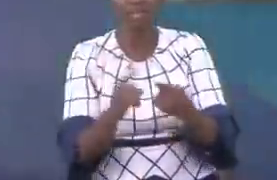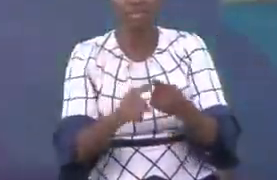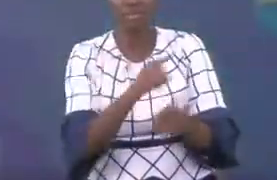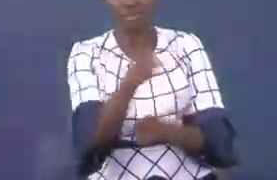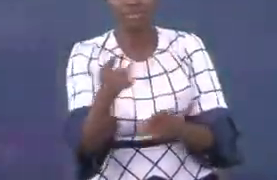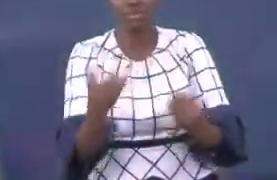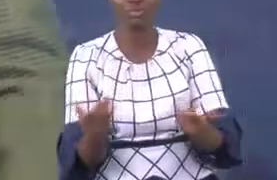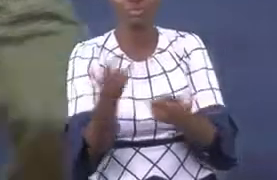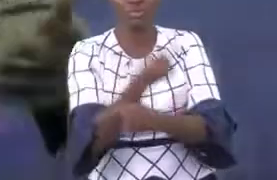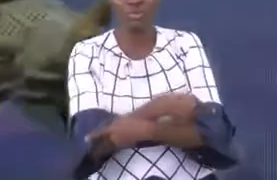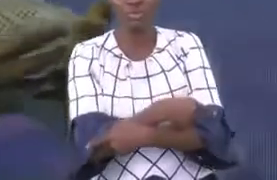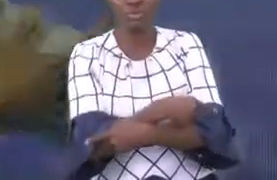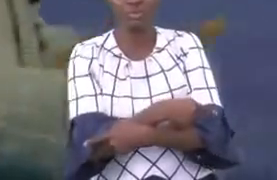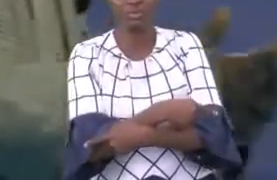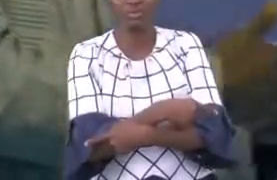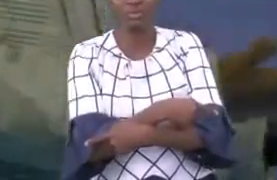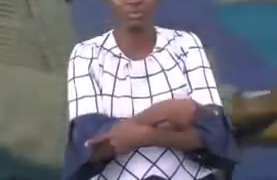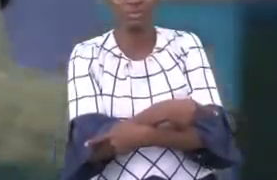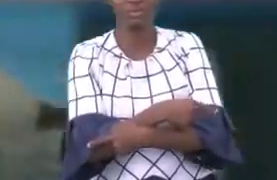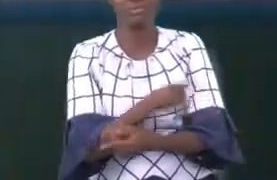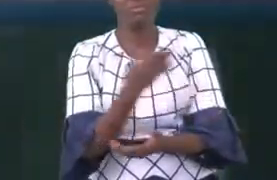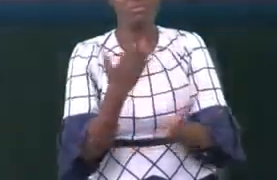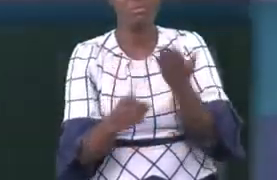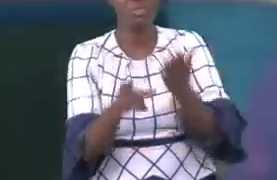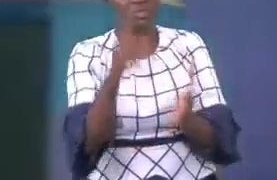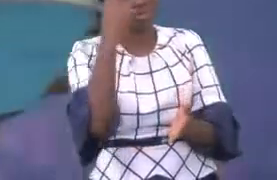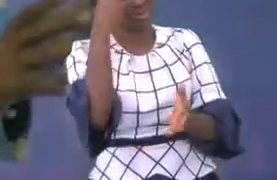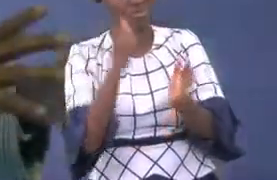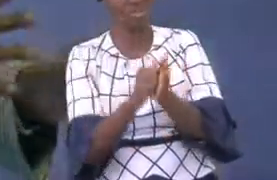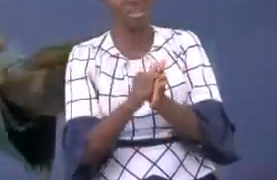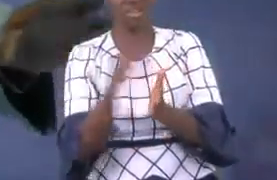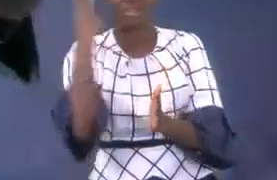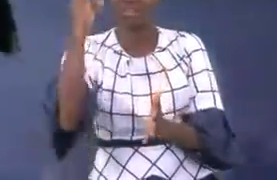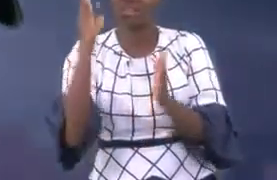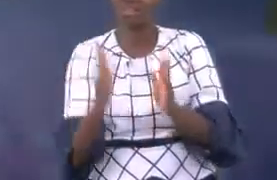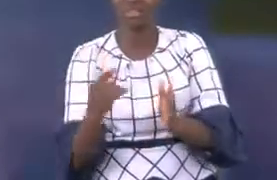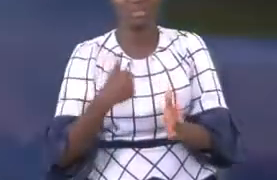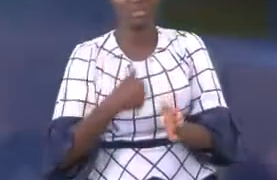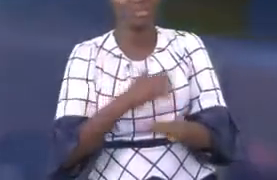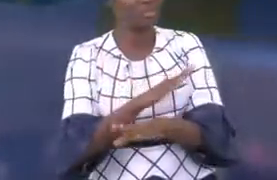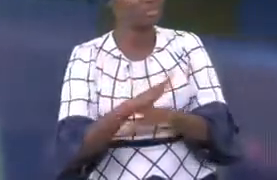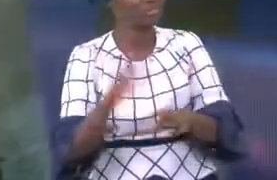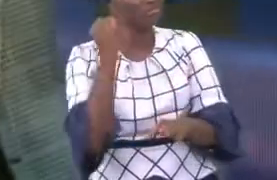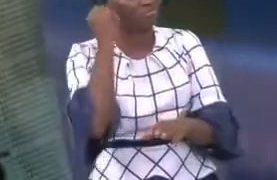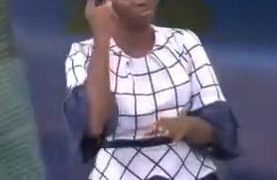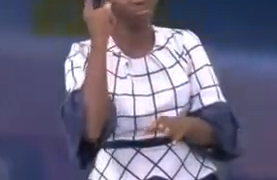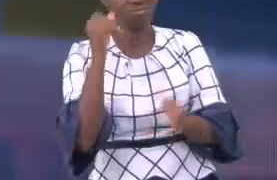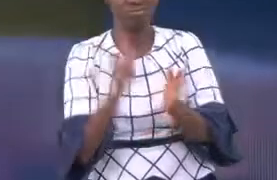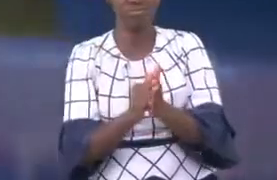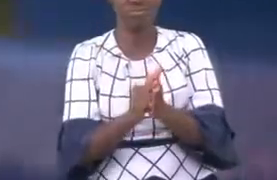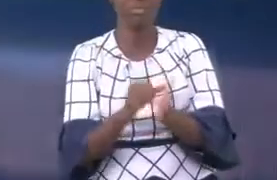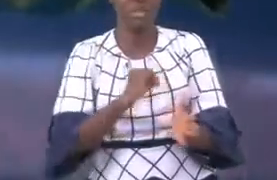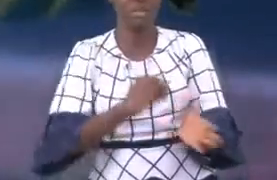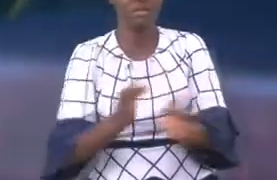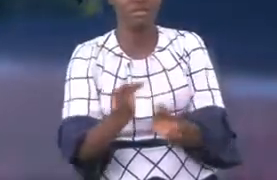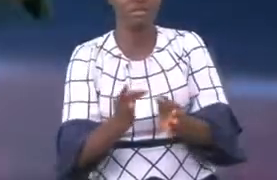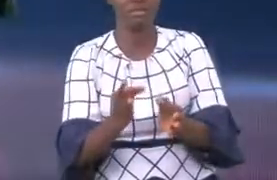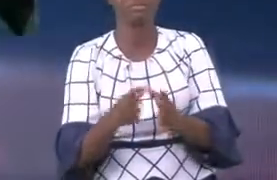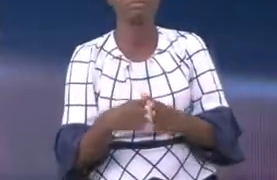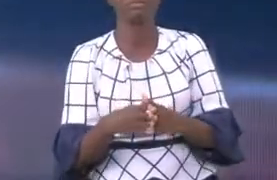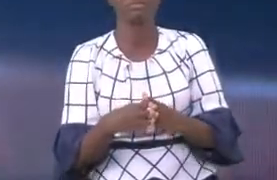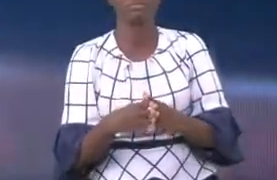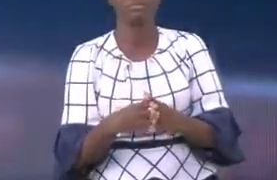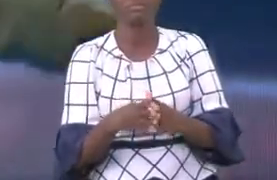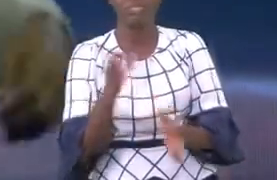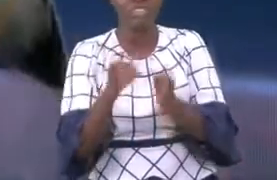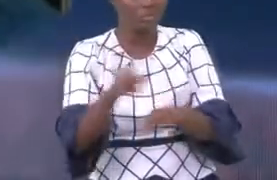I'll explain to you. You didn't have money to buy good food, so you go to the garbage can